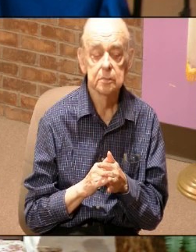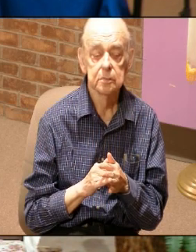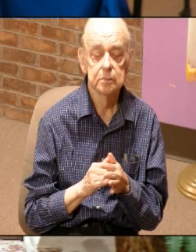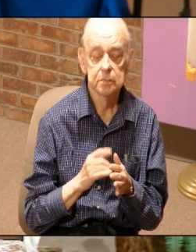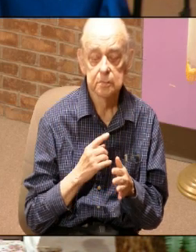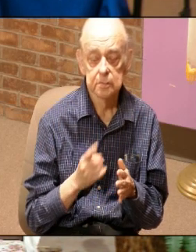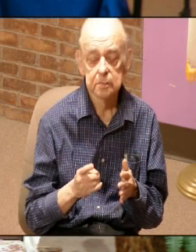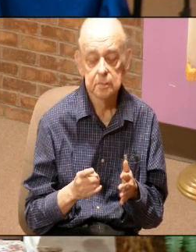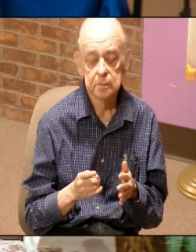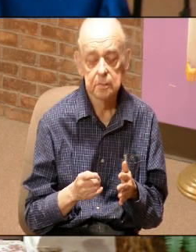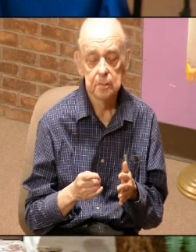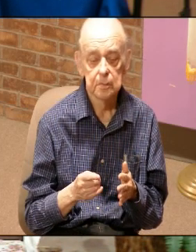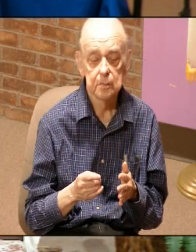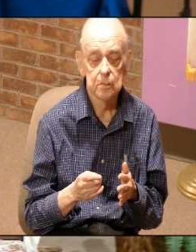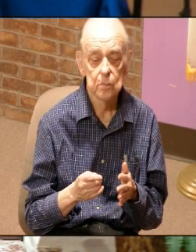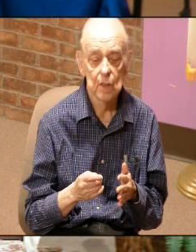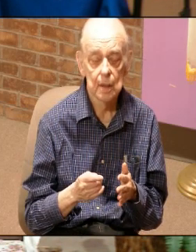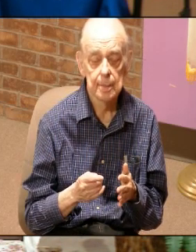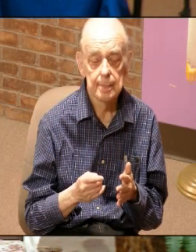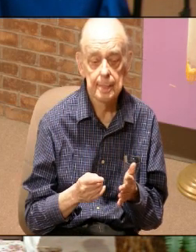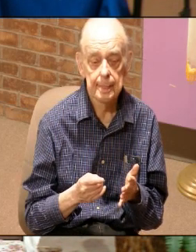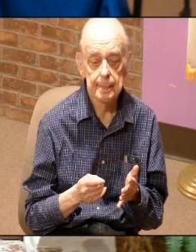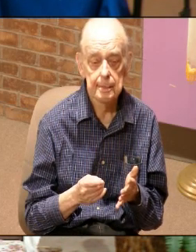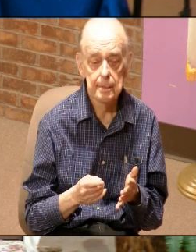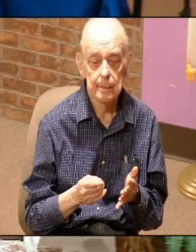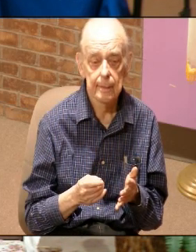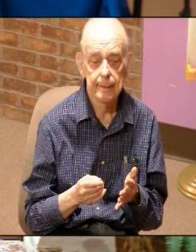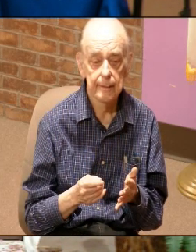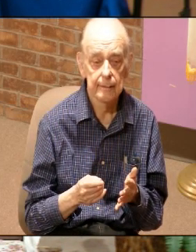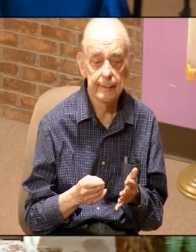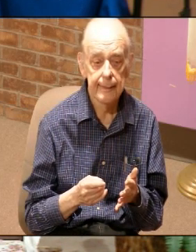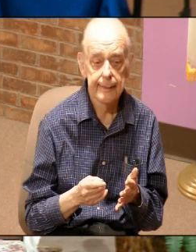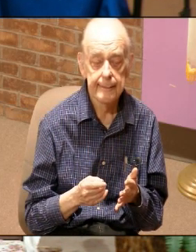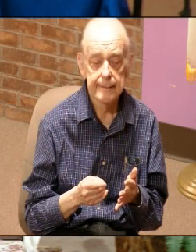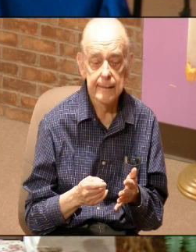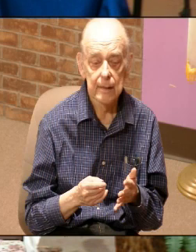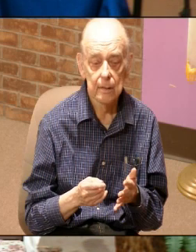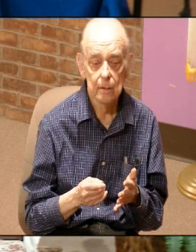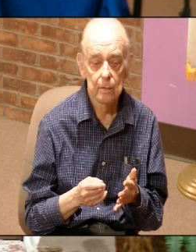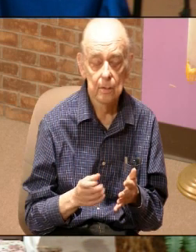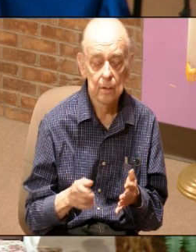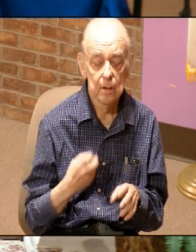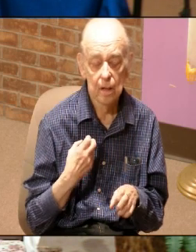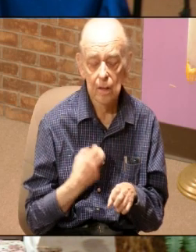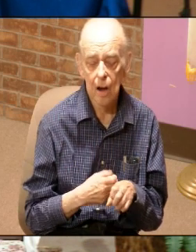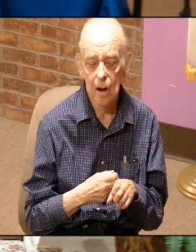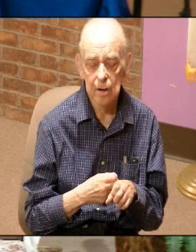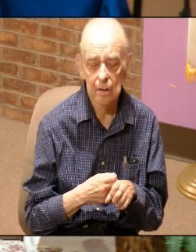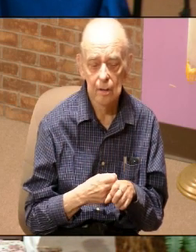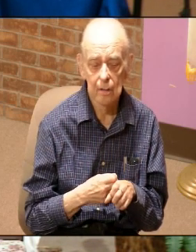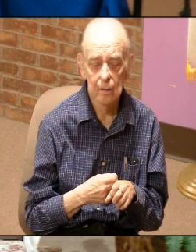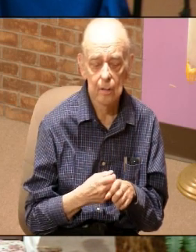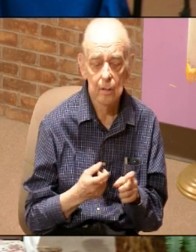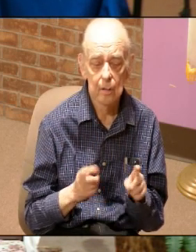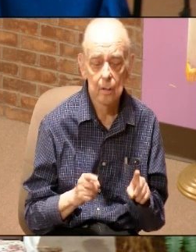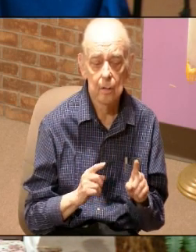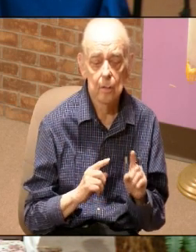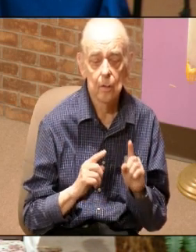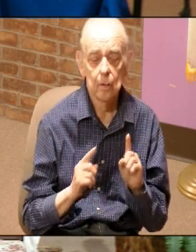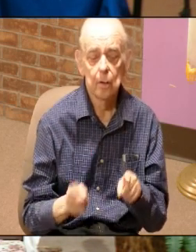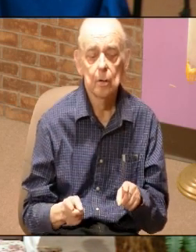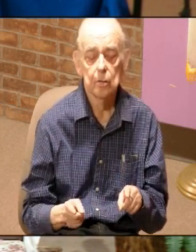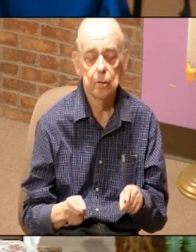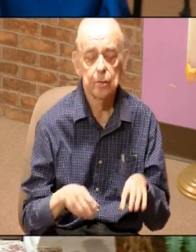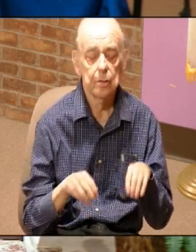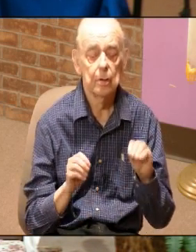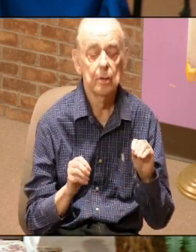it's kind of hard because when you go to the